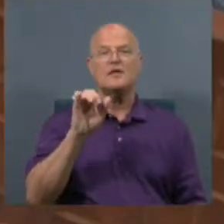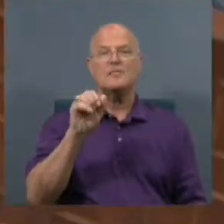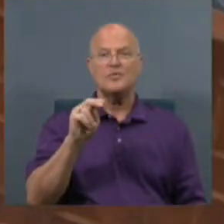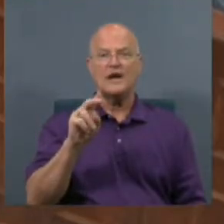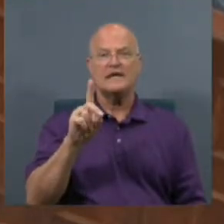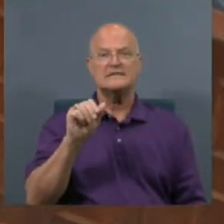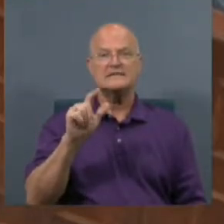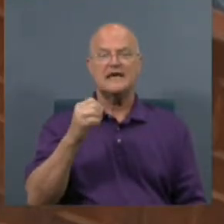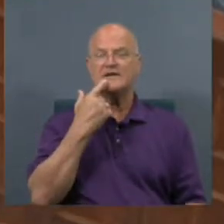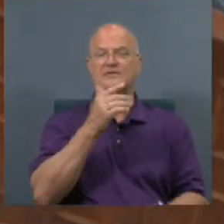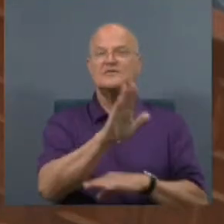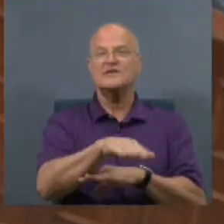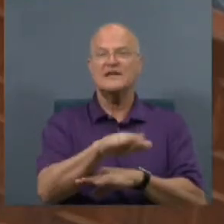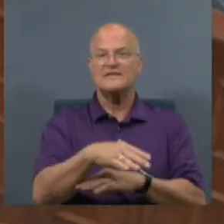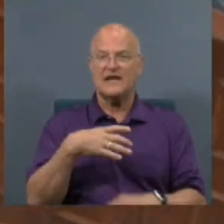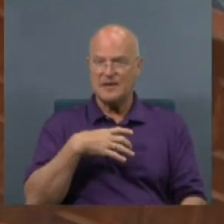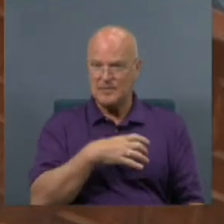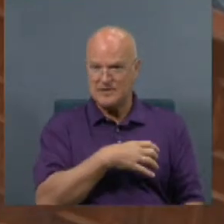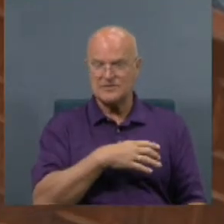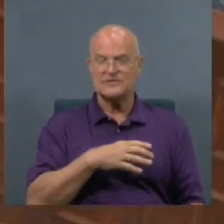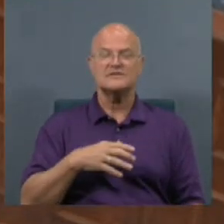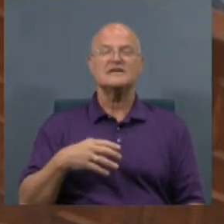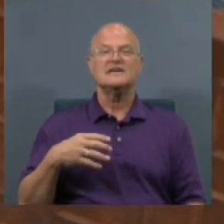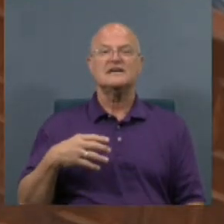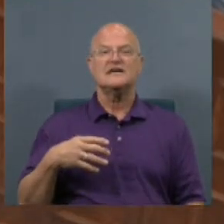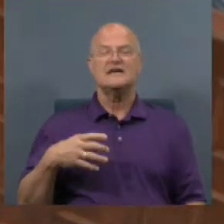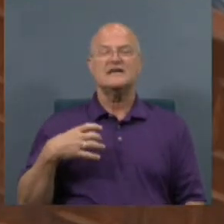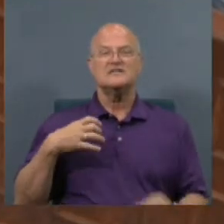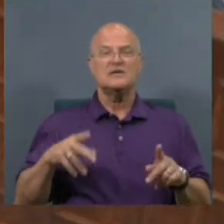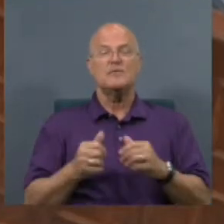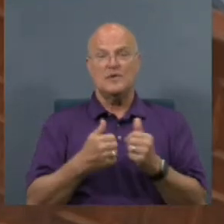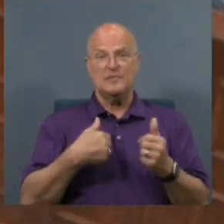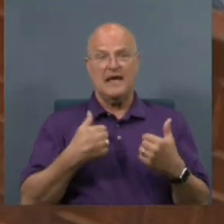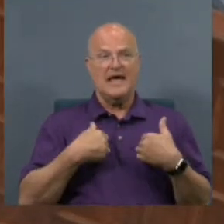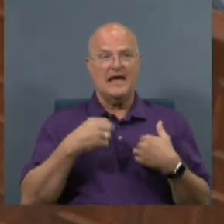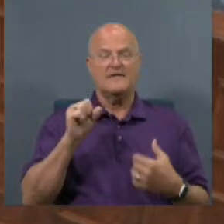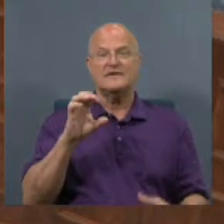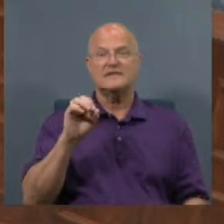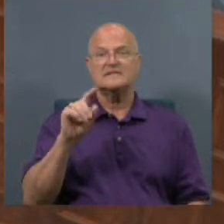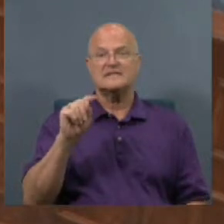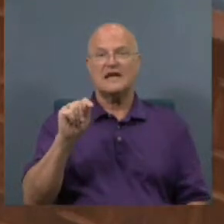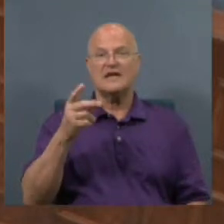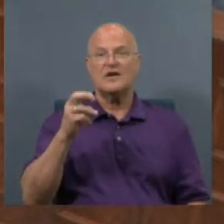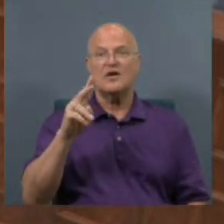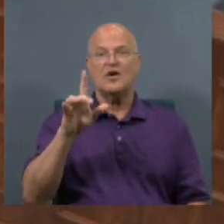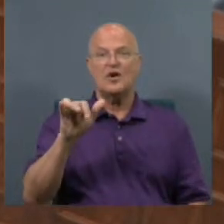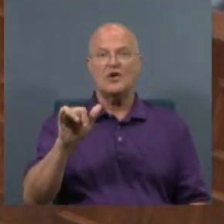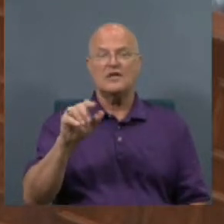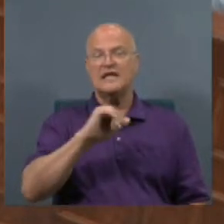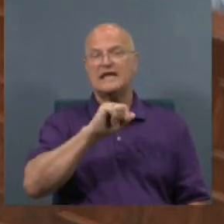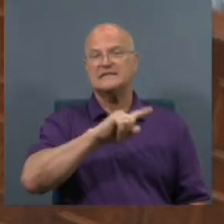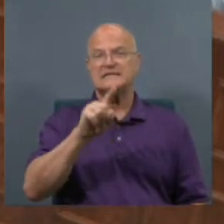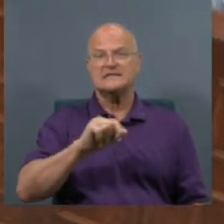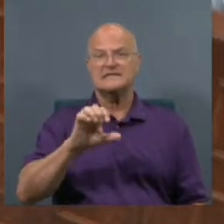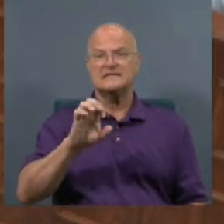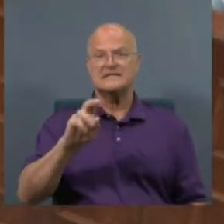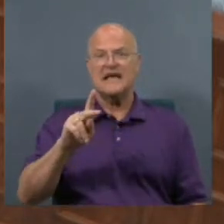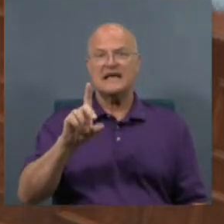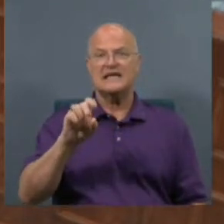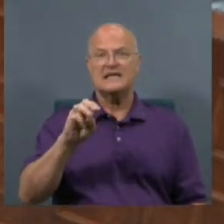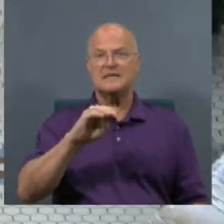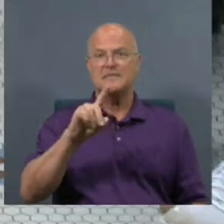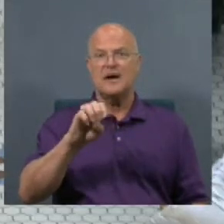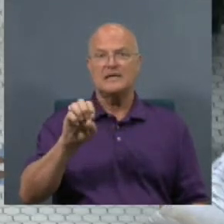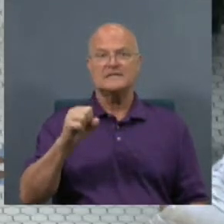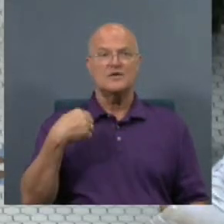White and Associates. Good evening, Chairman, Commissioners. With me, I have Scott Hurley and Zach DeMoz. They're the developers for the